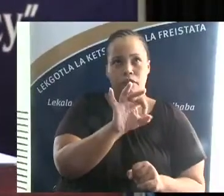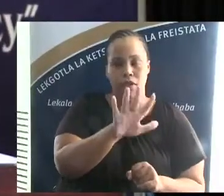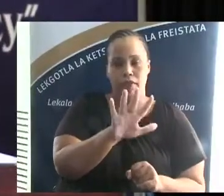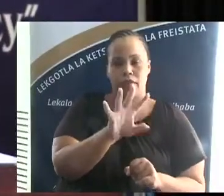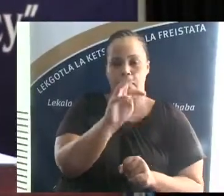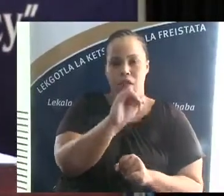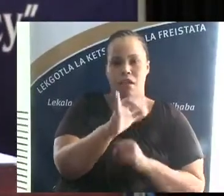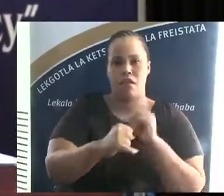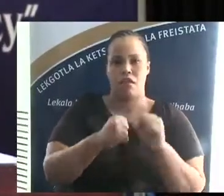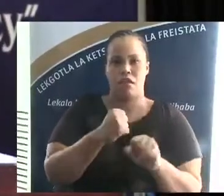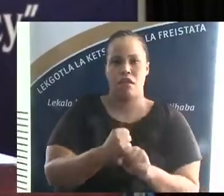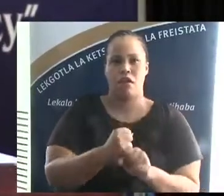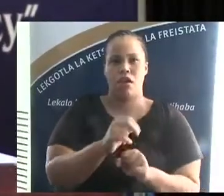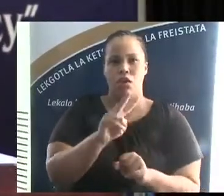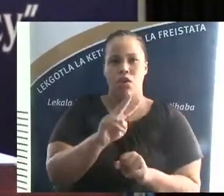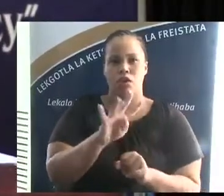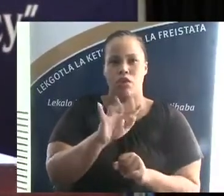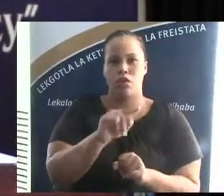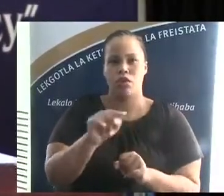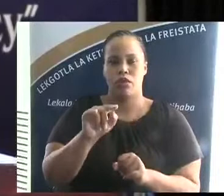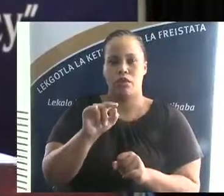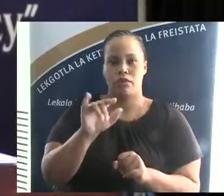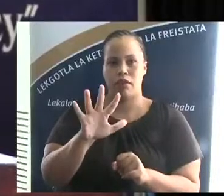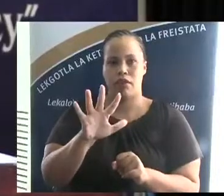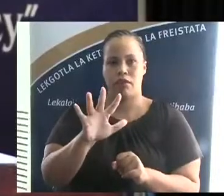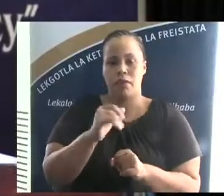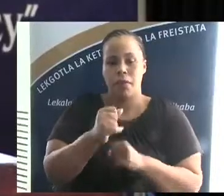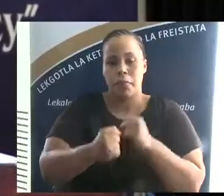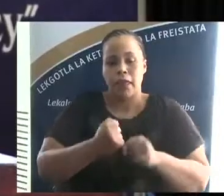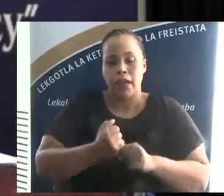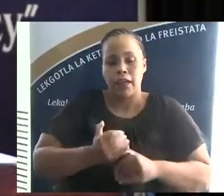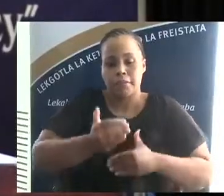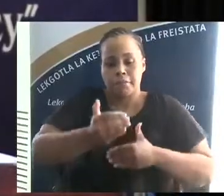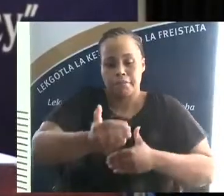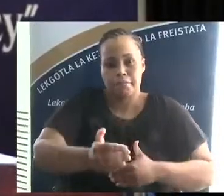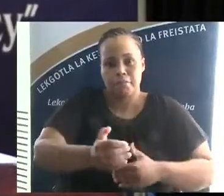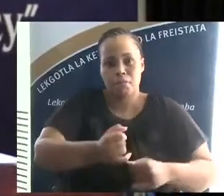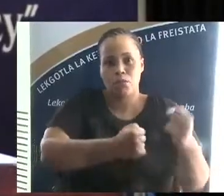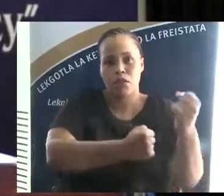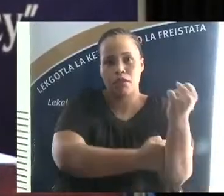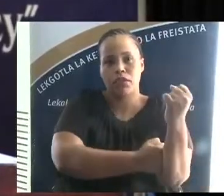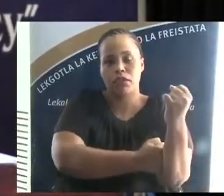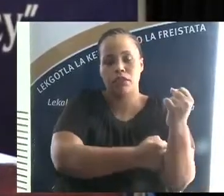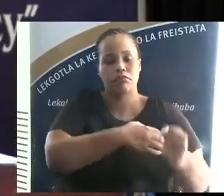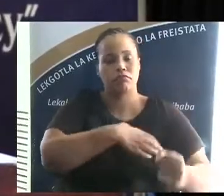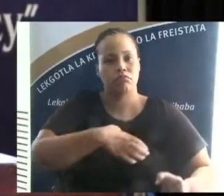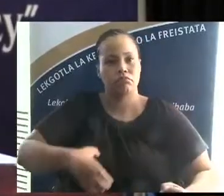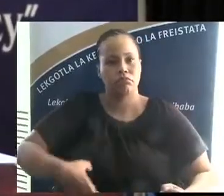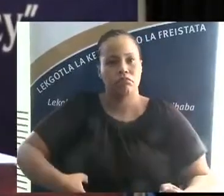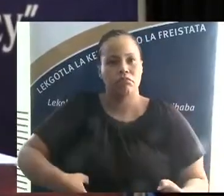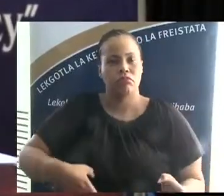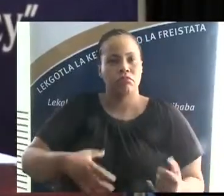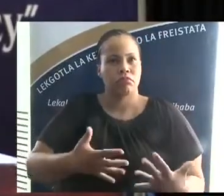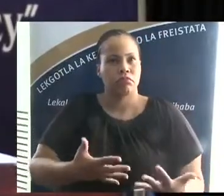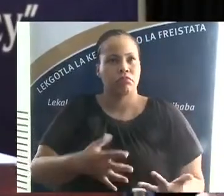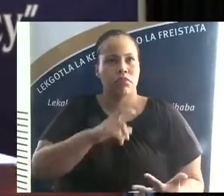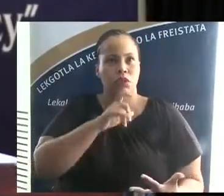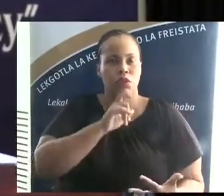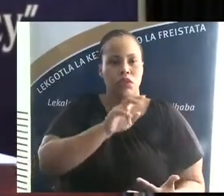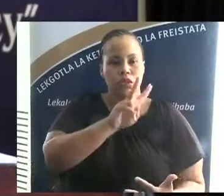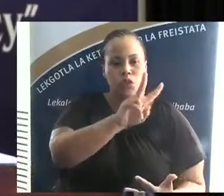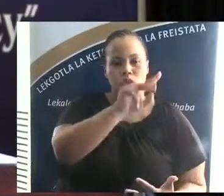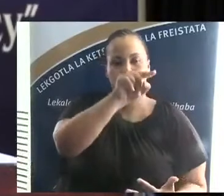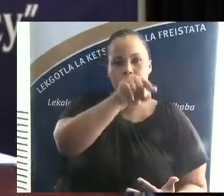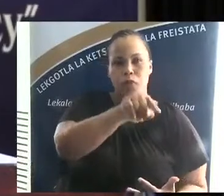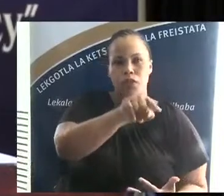6.65 million in 24-25. Over the medium term ahead, the Office of the Premier will be estimating to spend